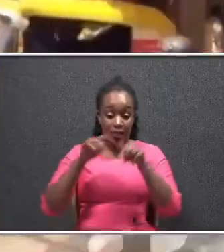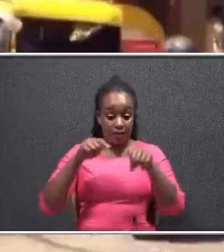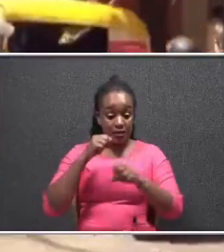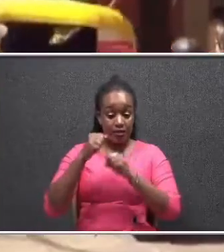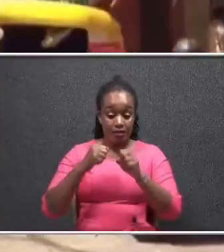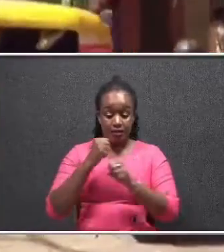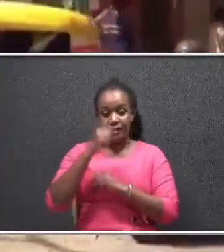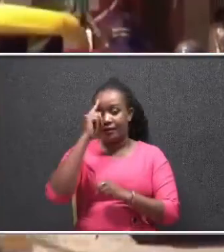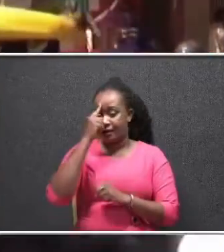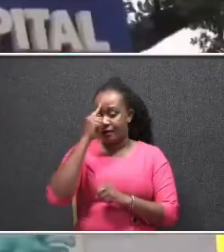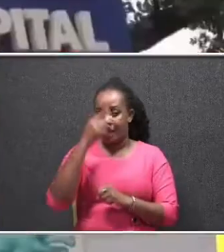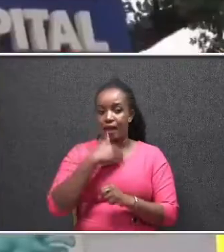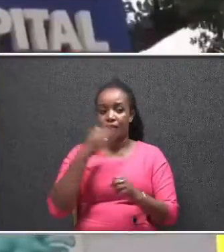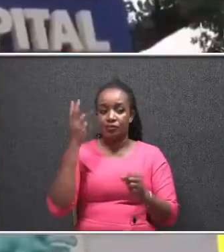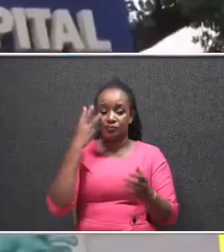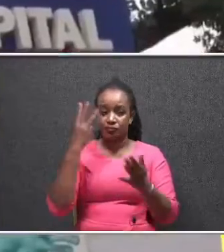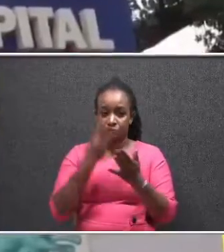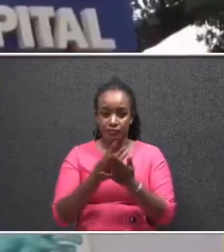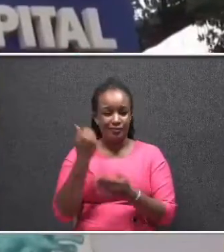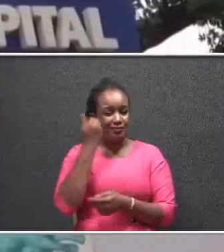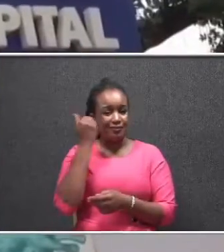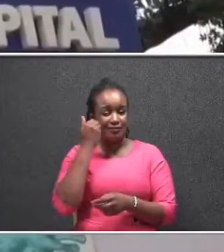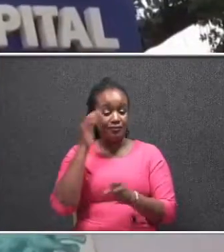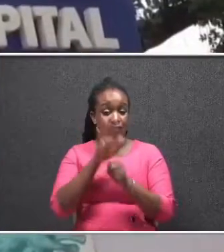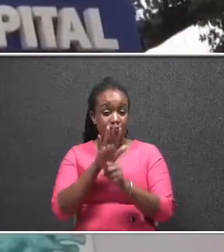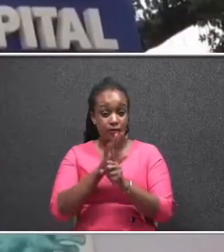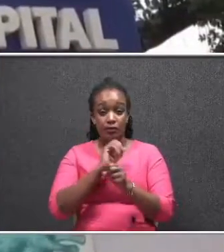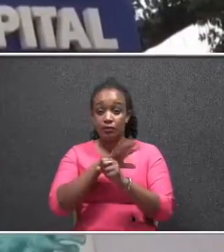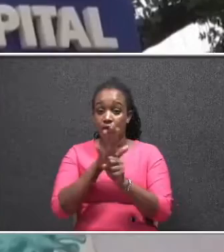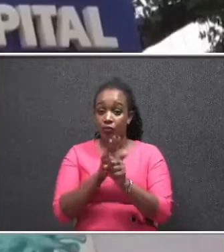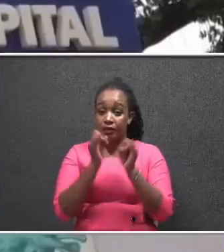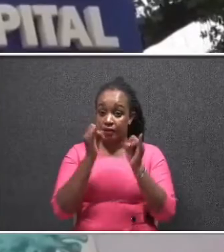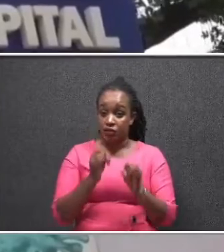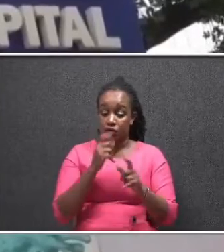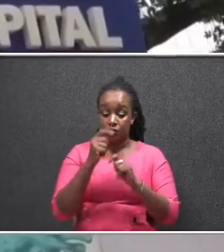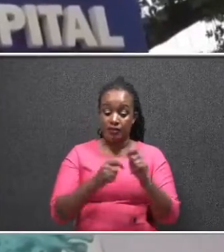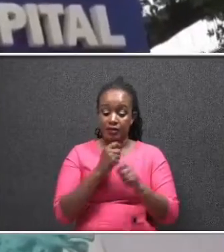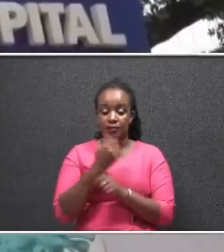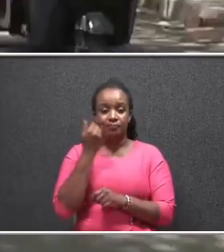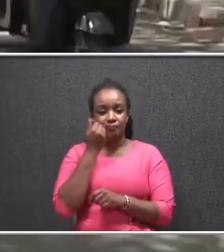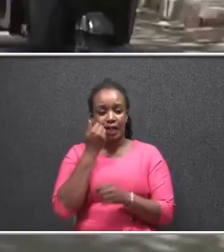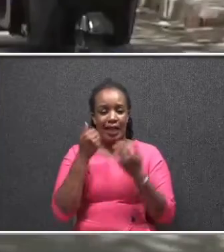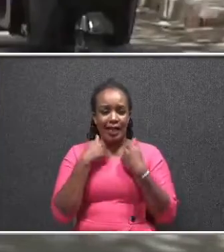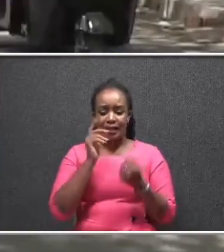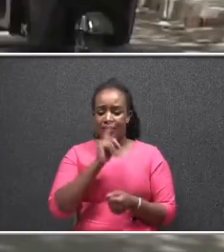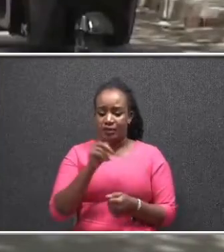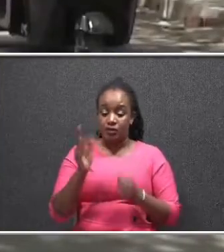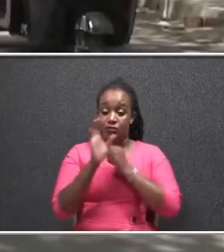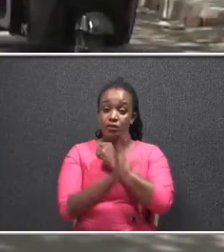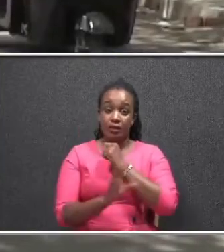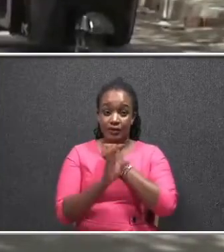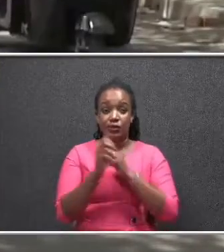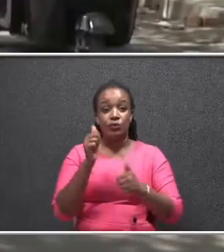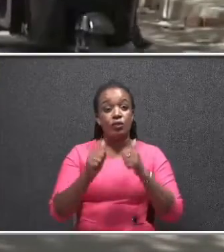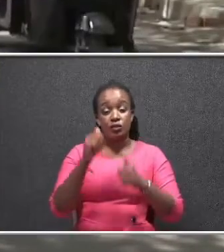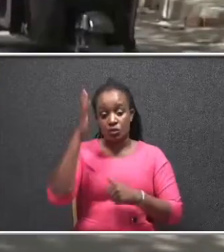worst upsurge of COVID-19 infections, with a new variant of the disease posing a major threat to a country regarded as a